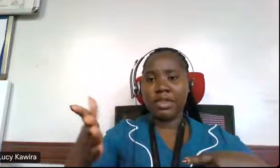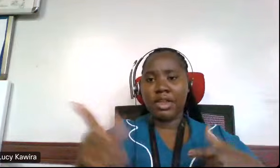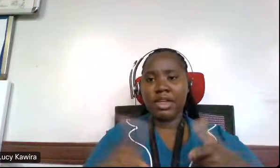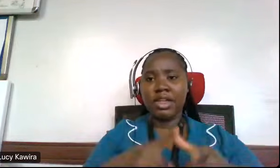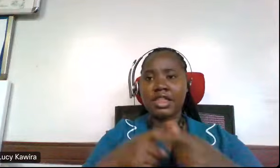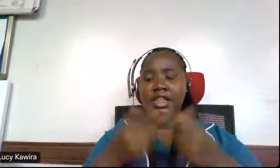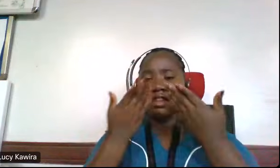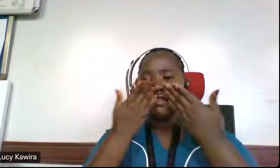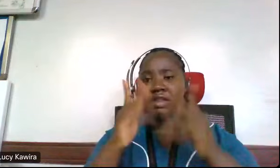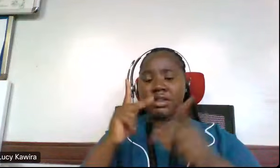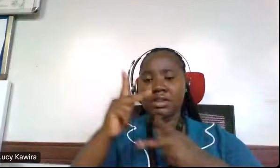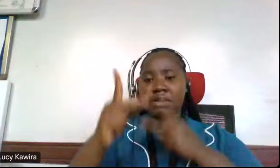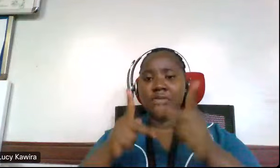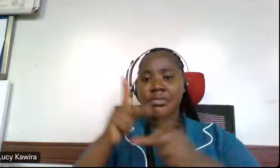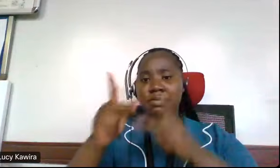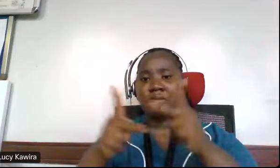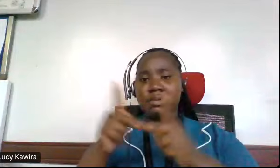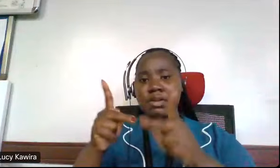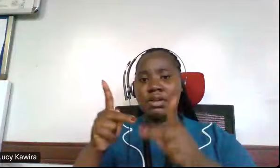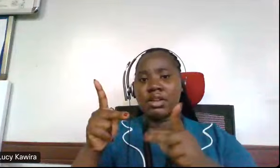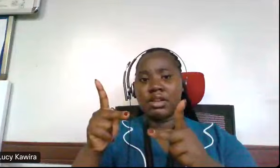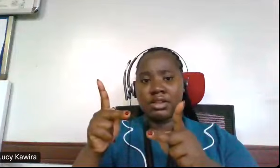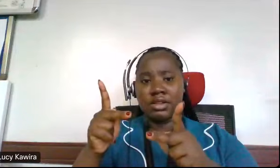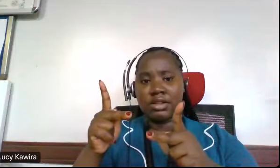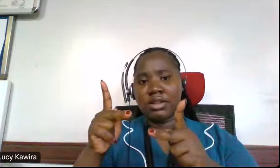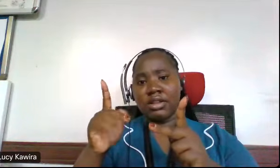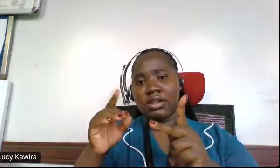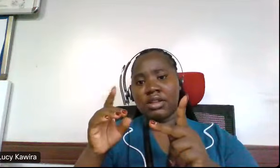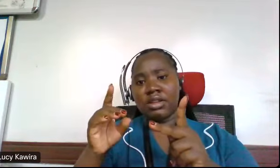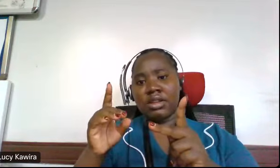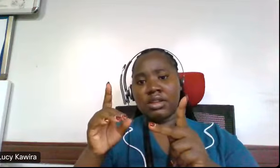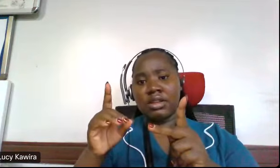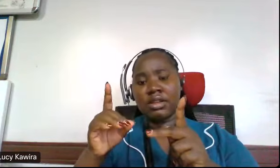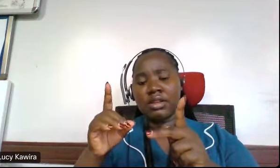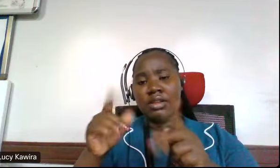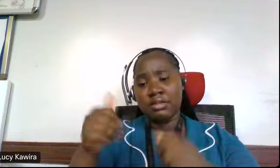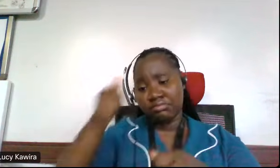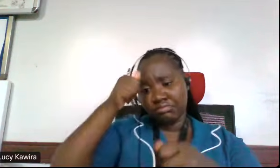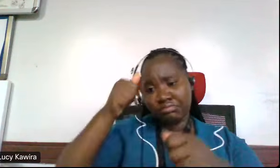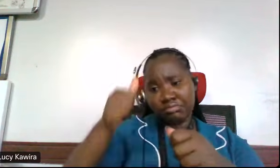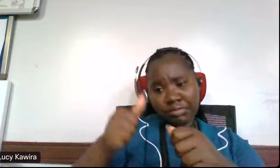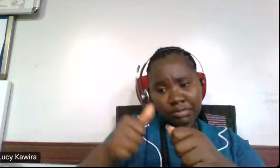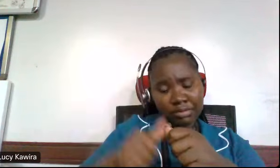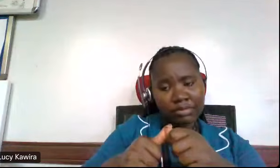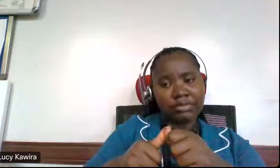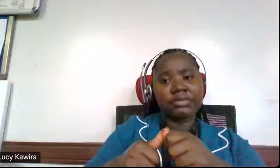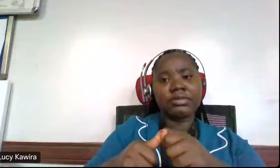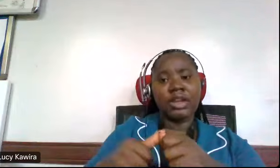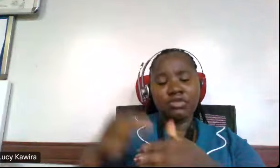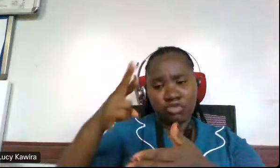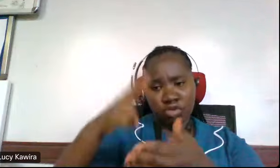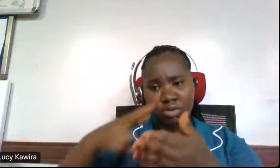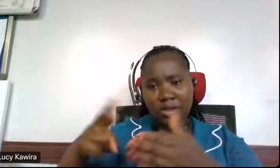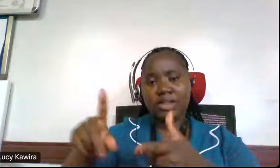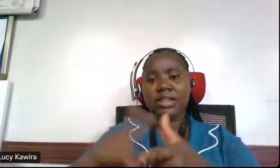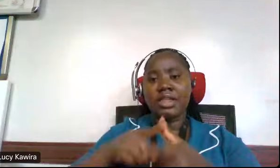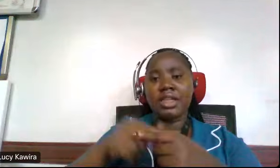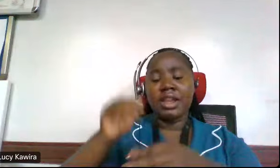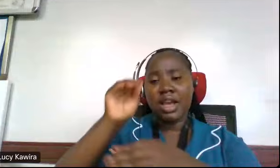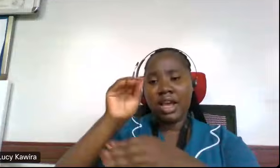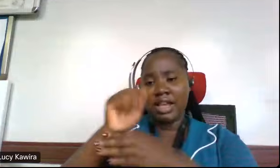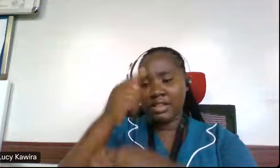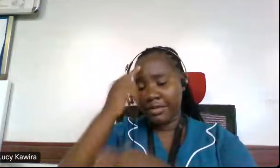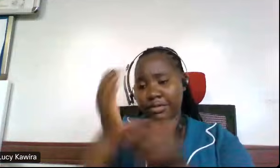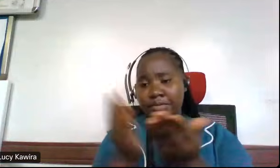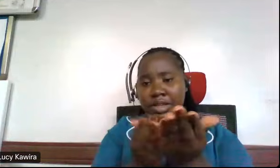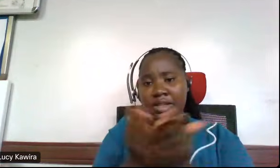process, then they still have the same challenge. So remember to onboard and also request for the service request. Then